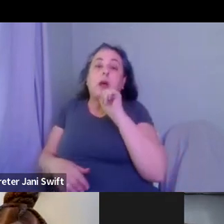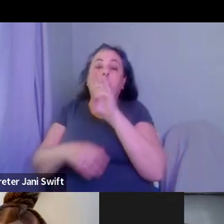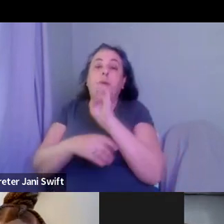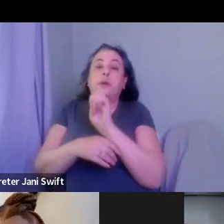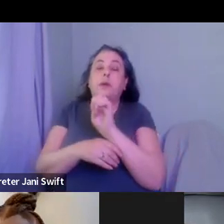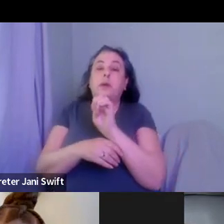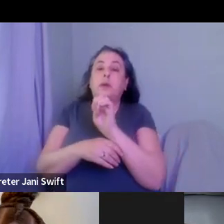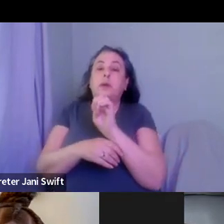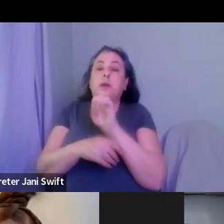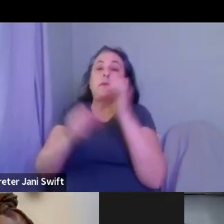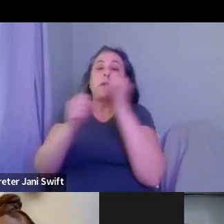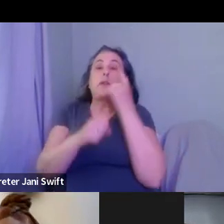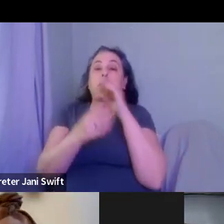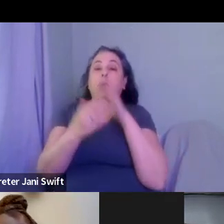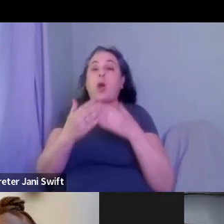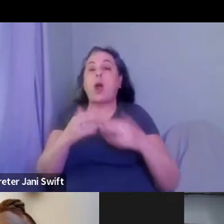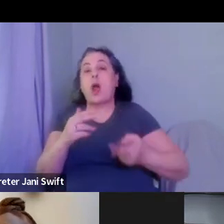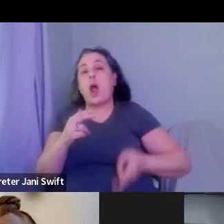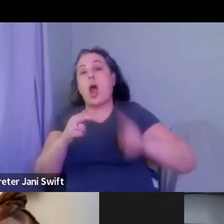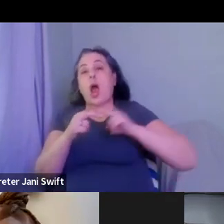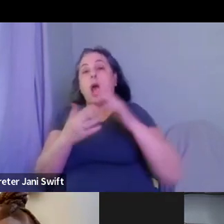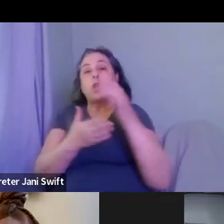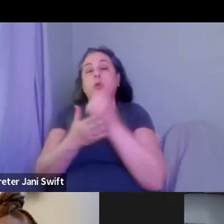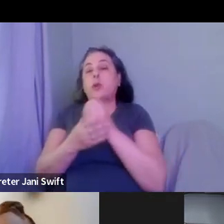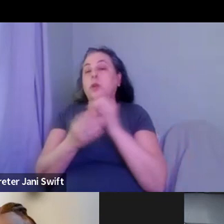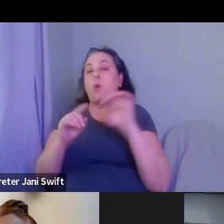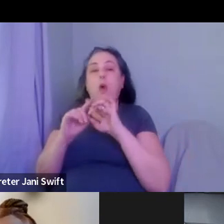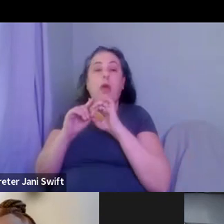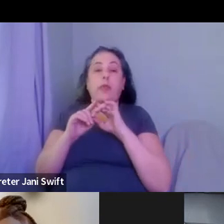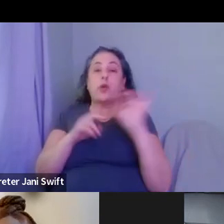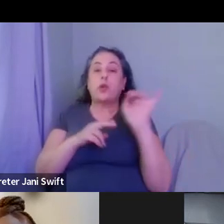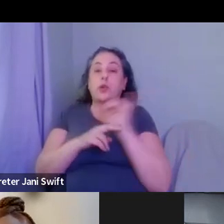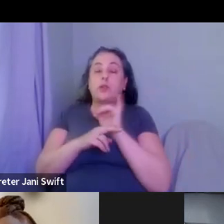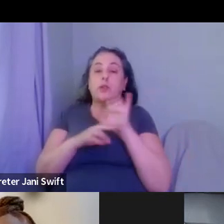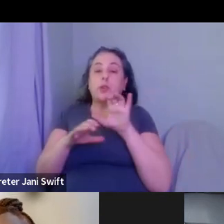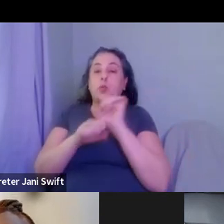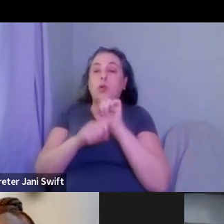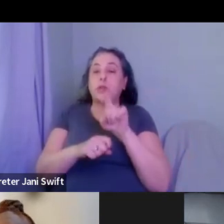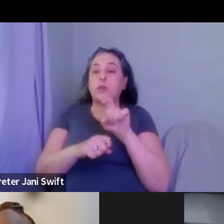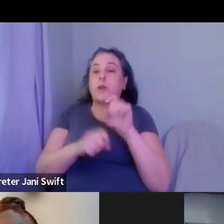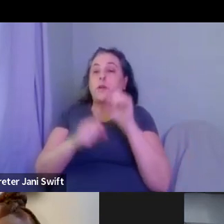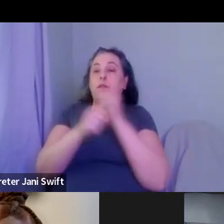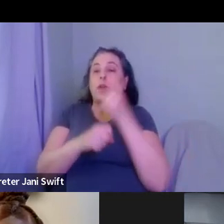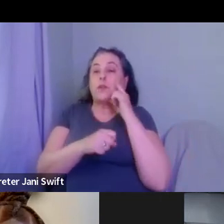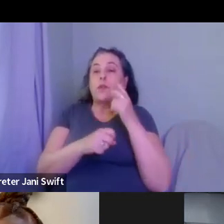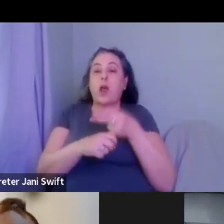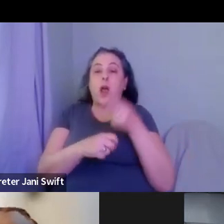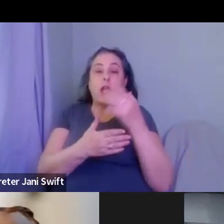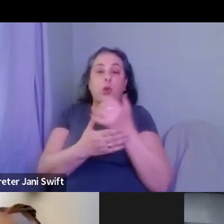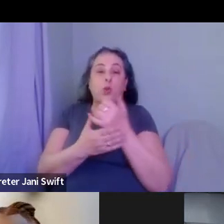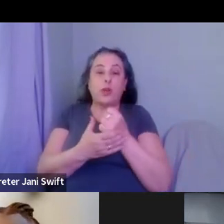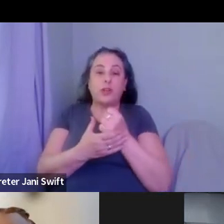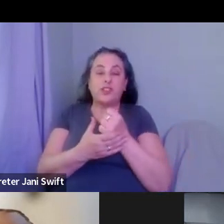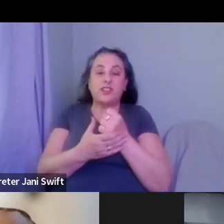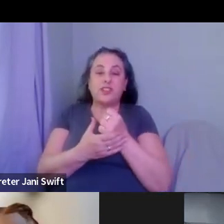fighting for a higher wage, which in no other industry does workers have to fight for a higher wage.